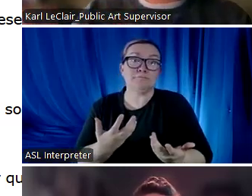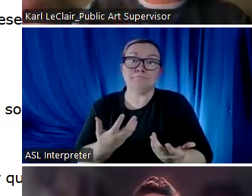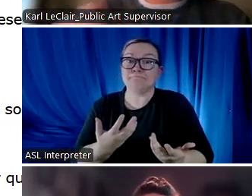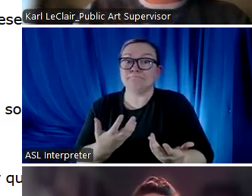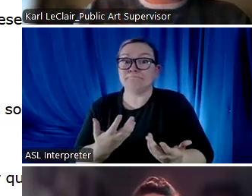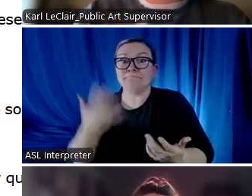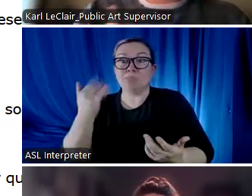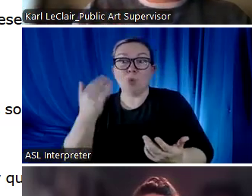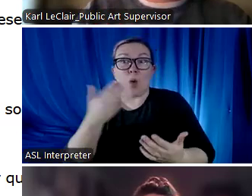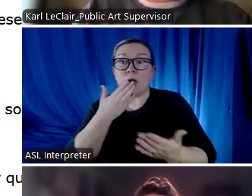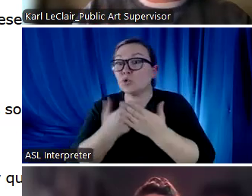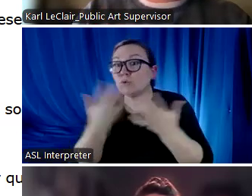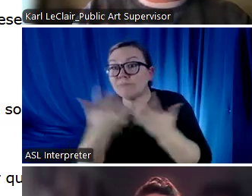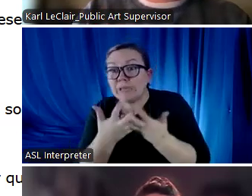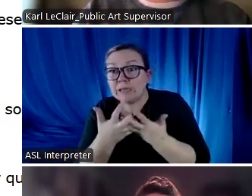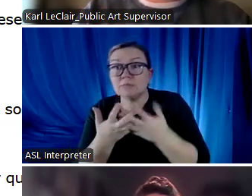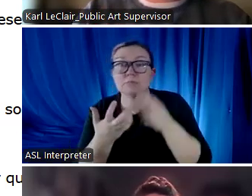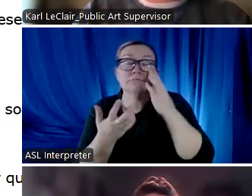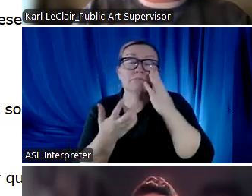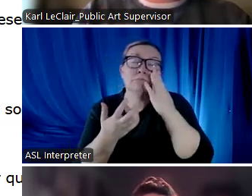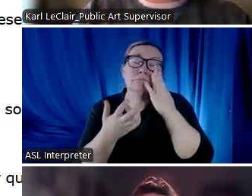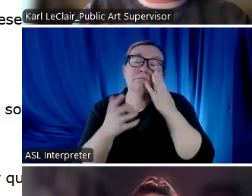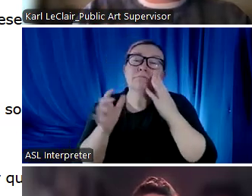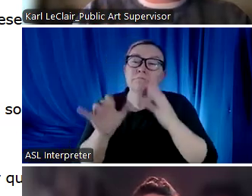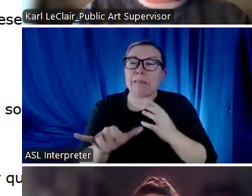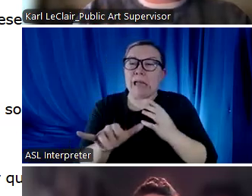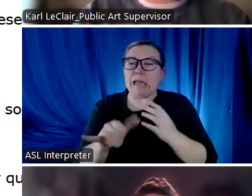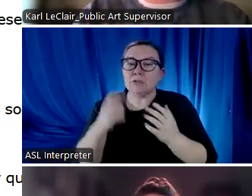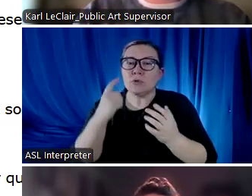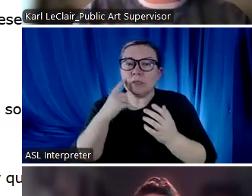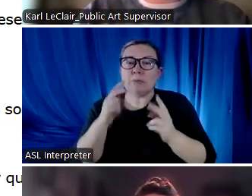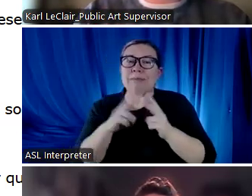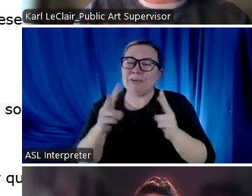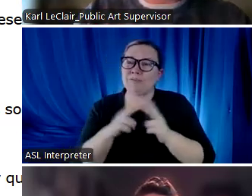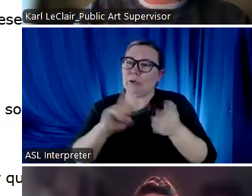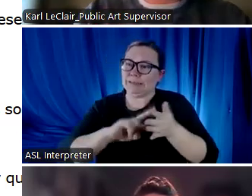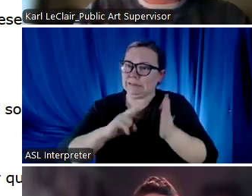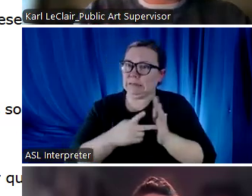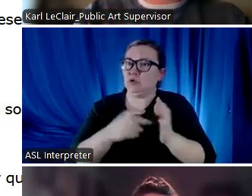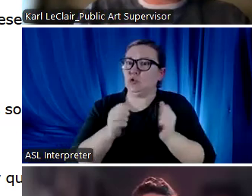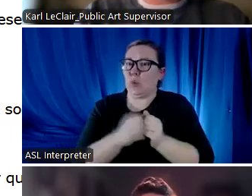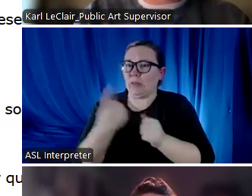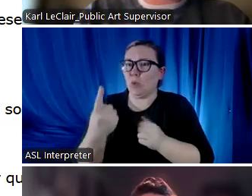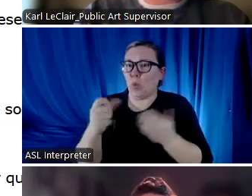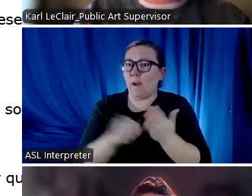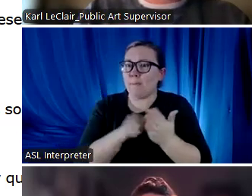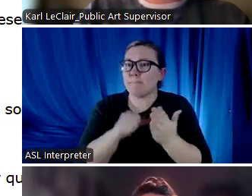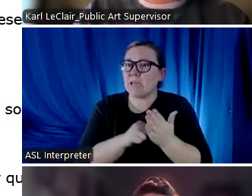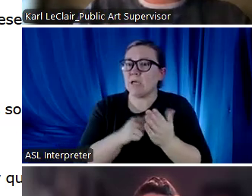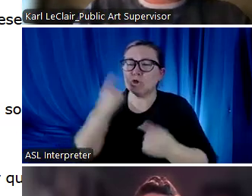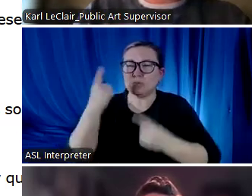why you're a good fit. So I think, yeah, be very intentional with this one page. Be